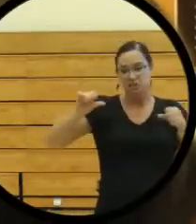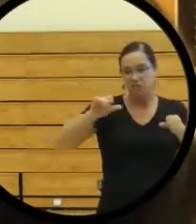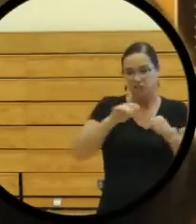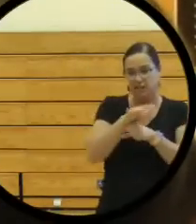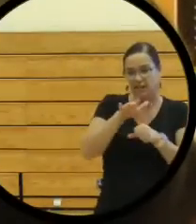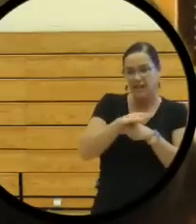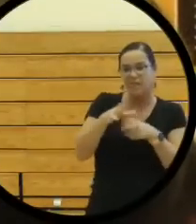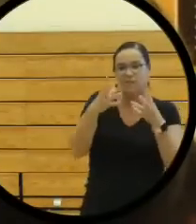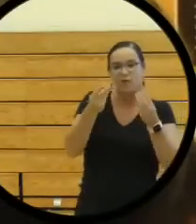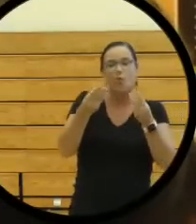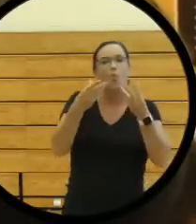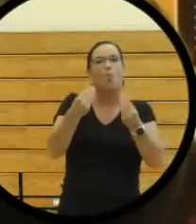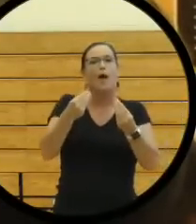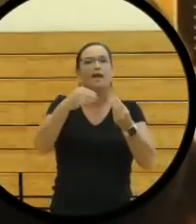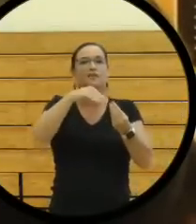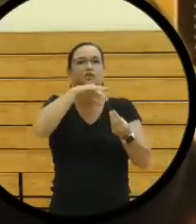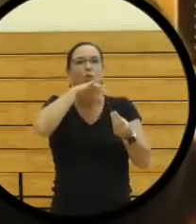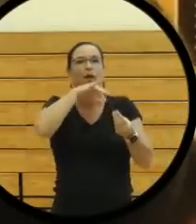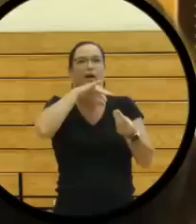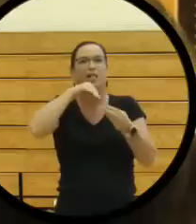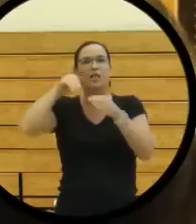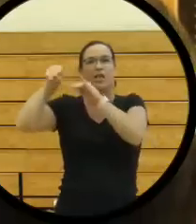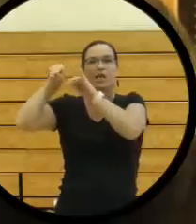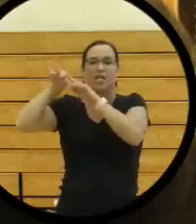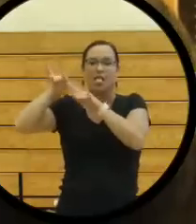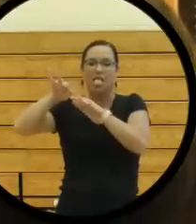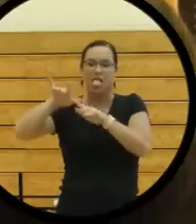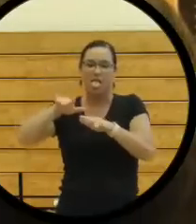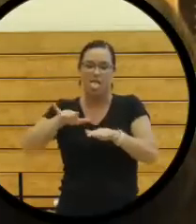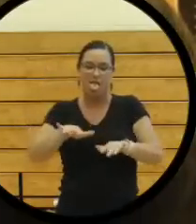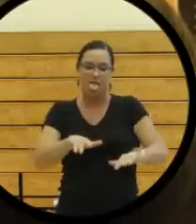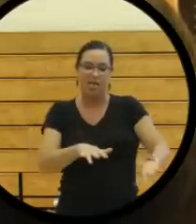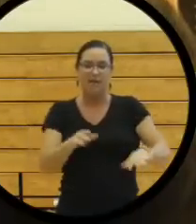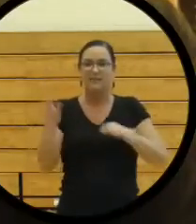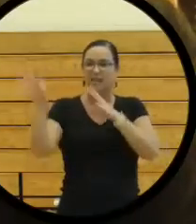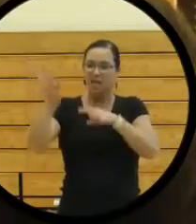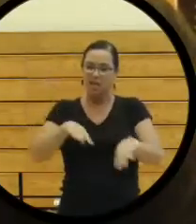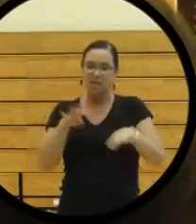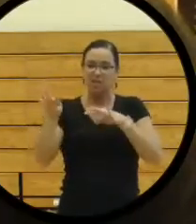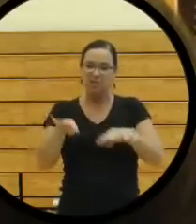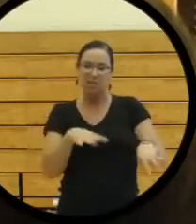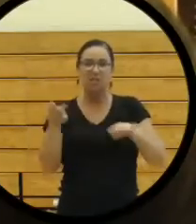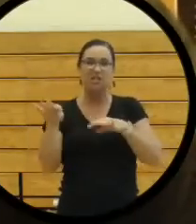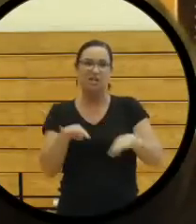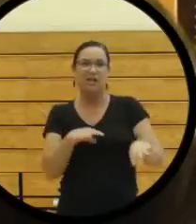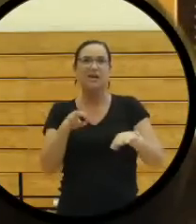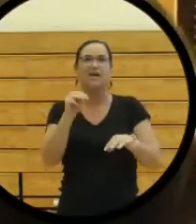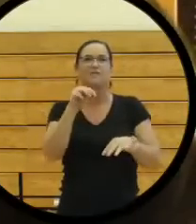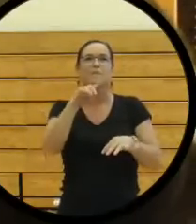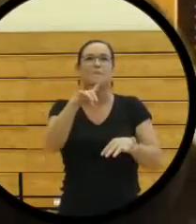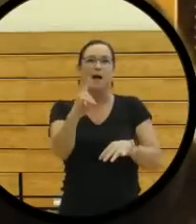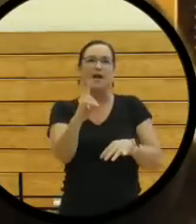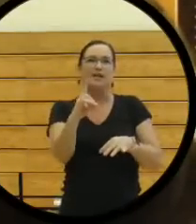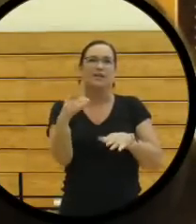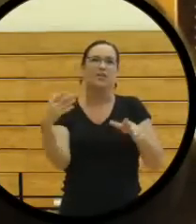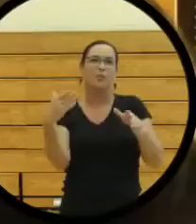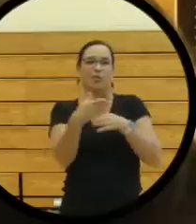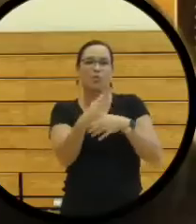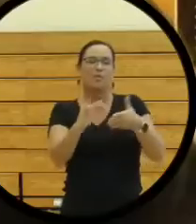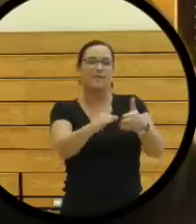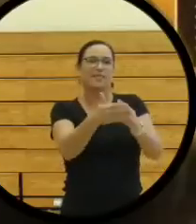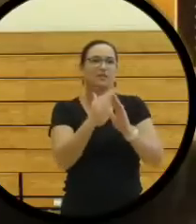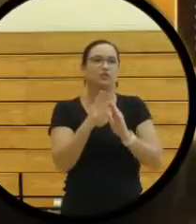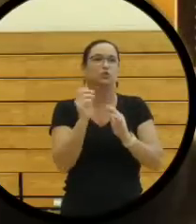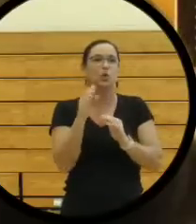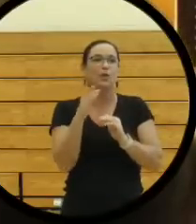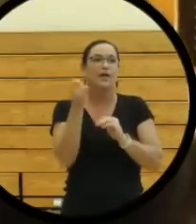this wet soil that it came down and it slid, and it made kind of like a flow of mud that went through the village. So, yeah, if you're